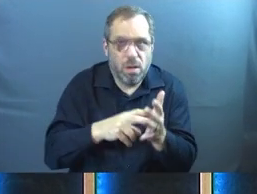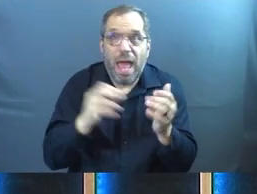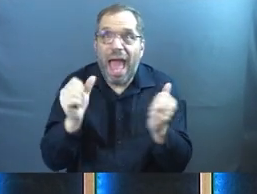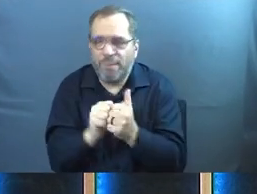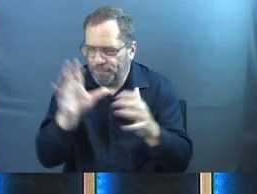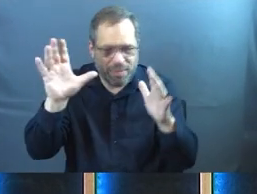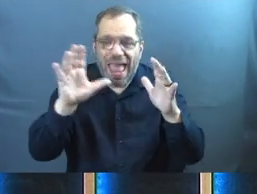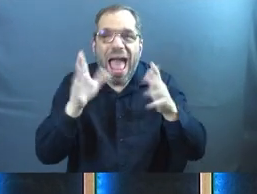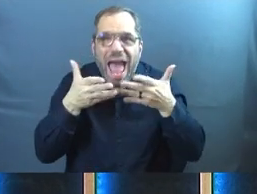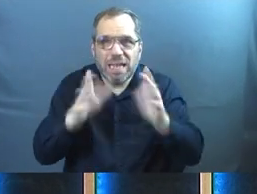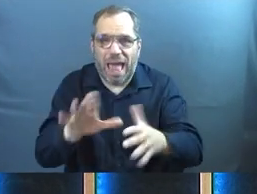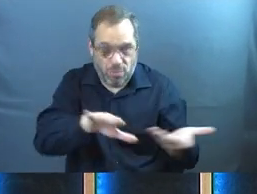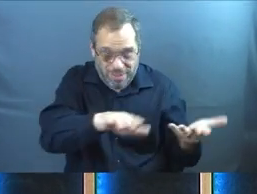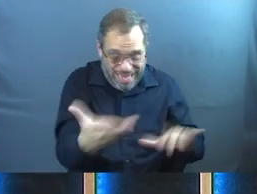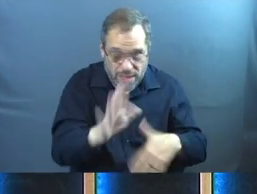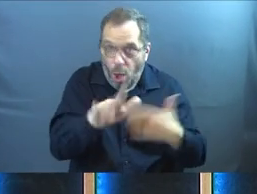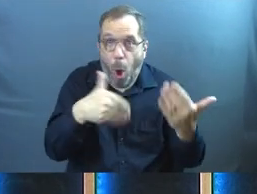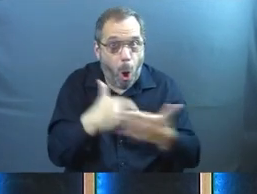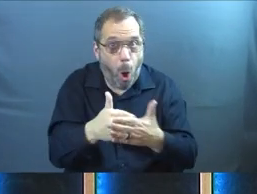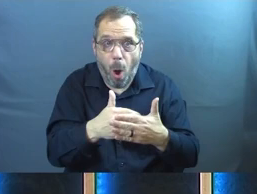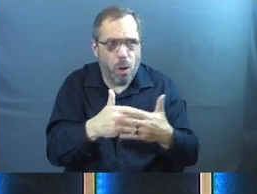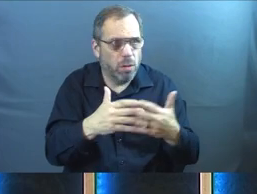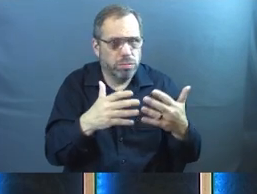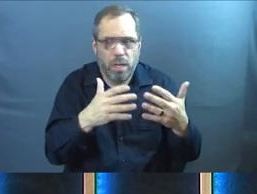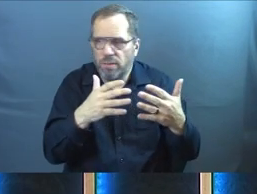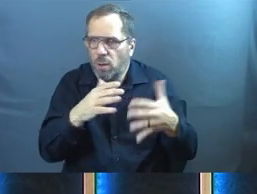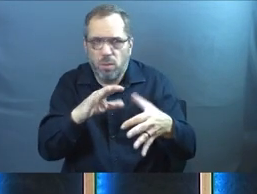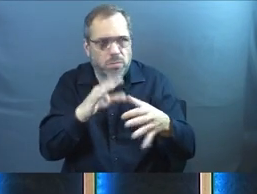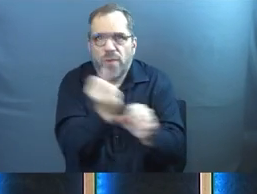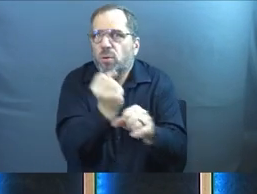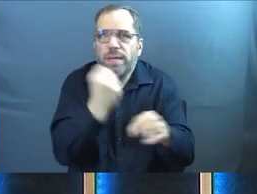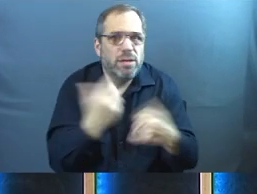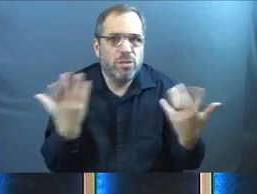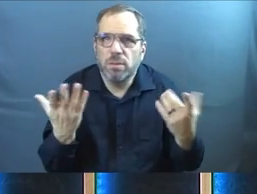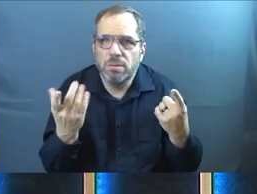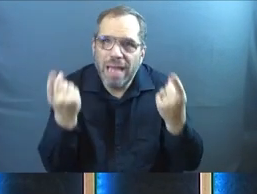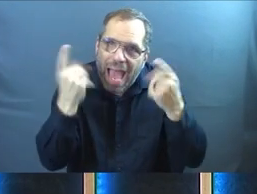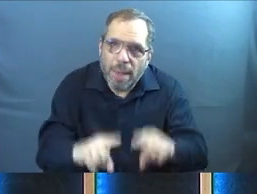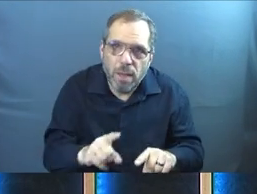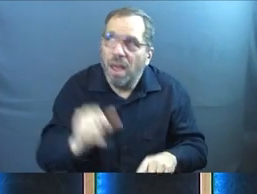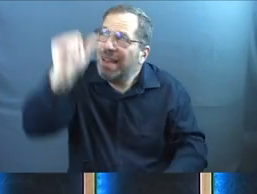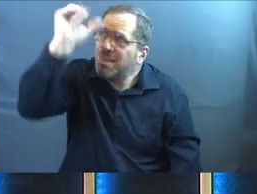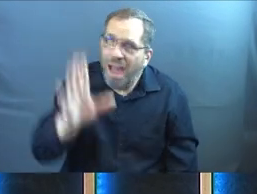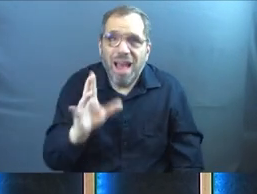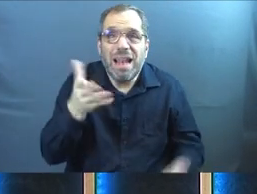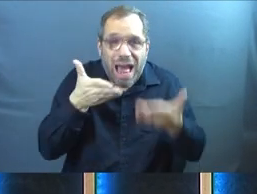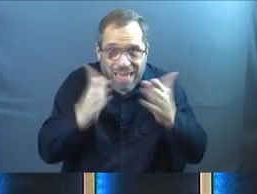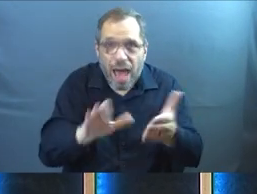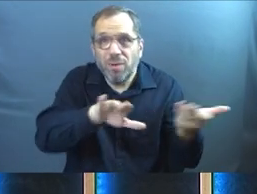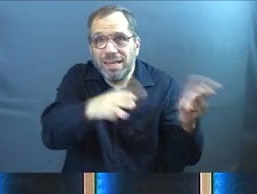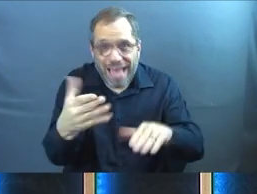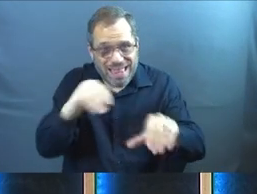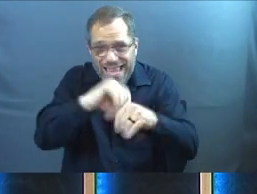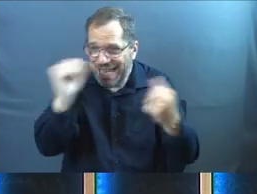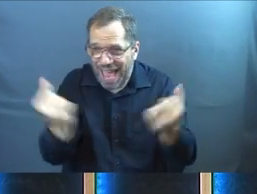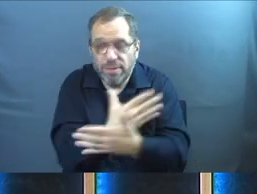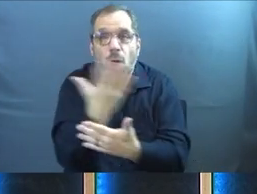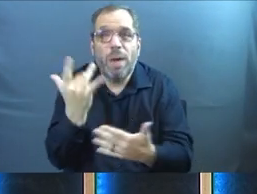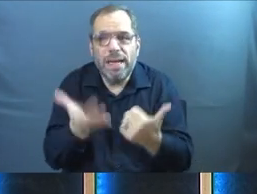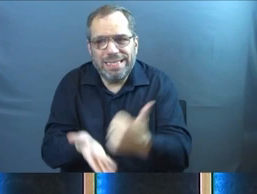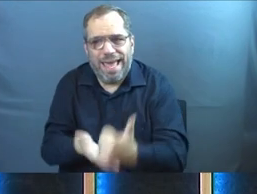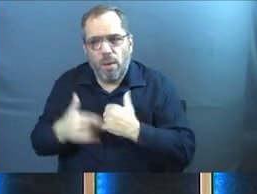and allowed death in every single aspect of creation. God did. Amen. To help